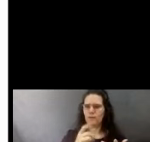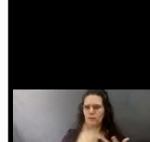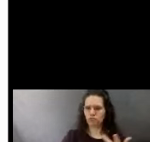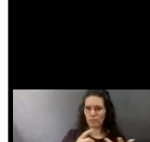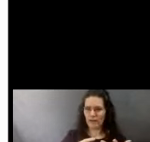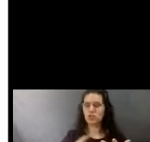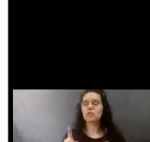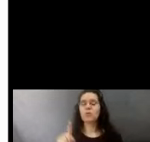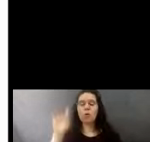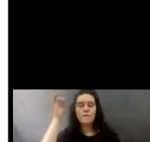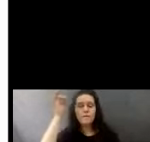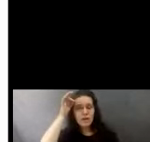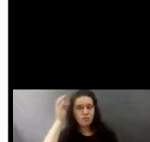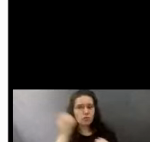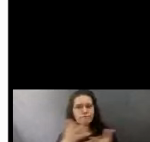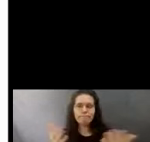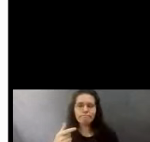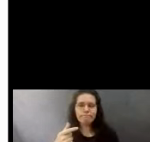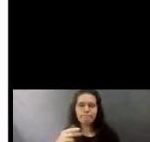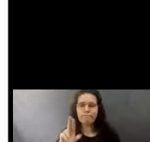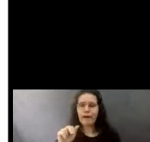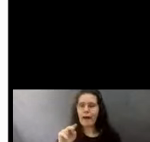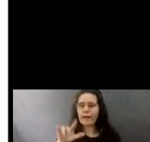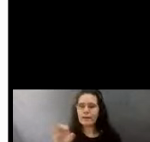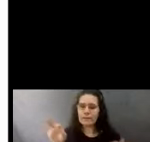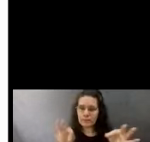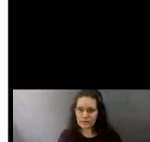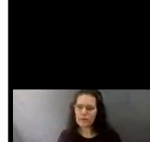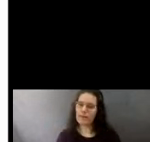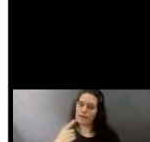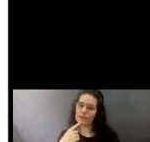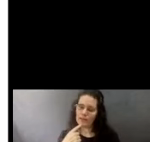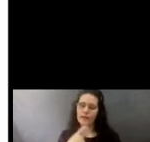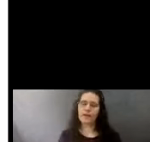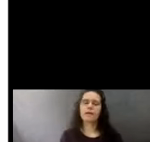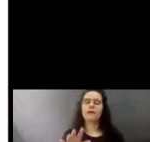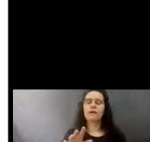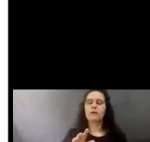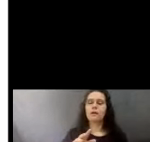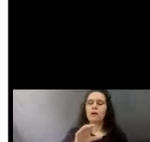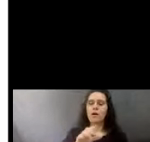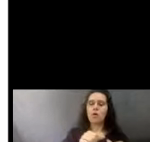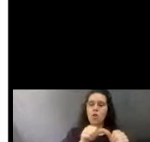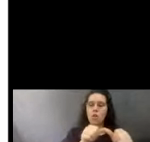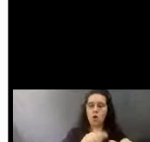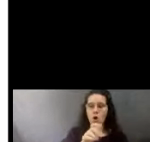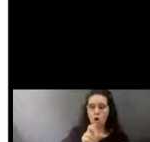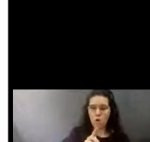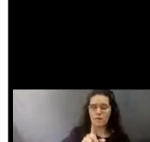couple parts is that long COVID is a physiological condition that affects one or more body